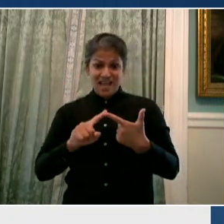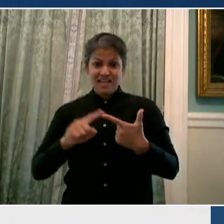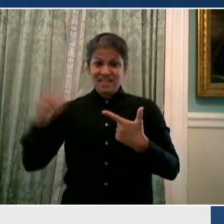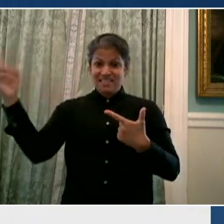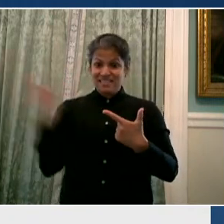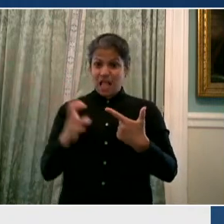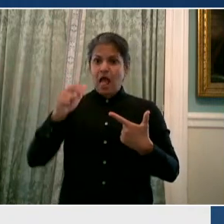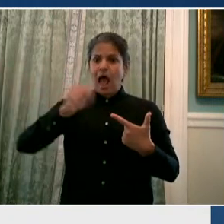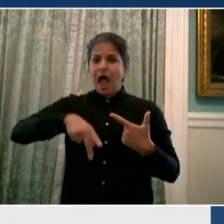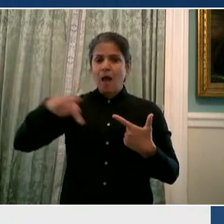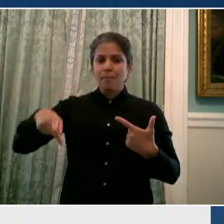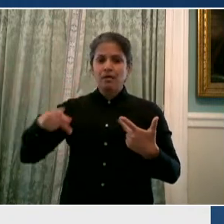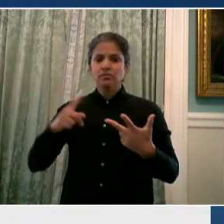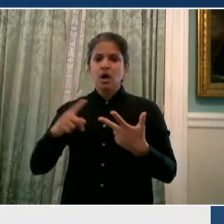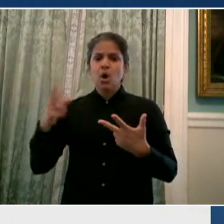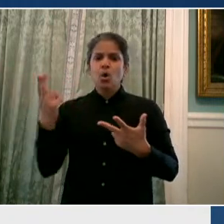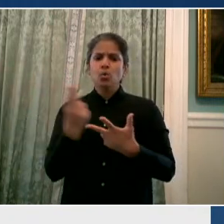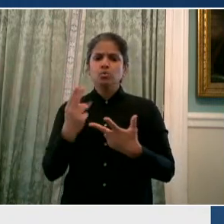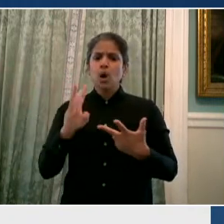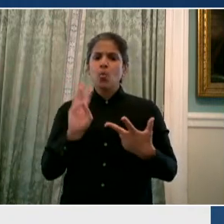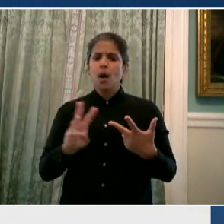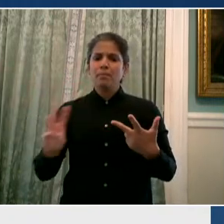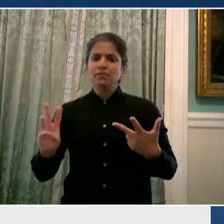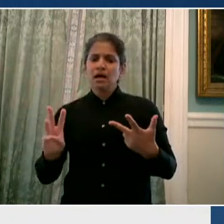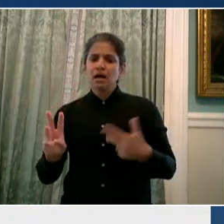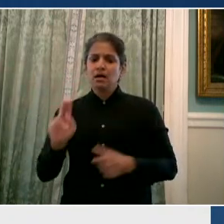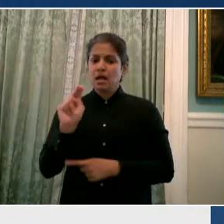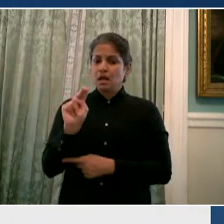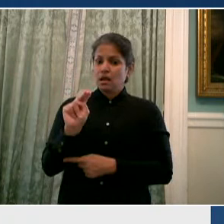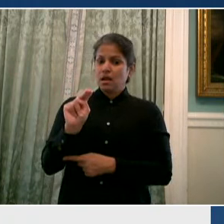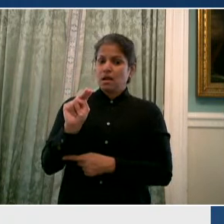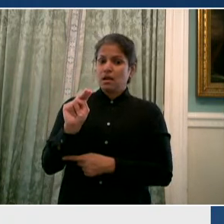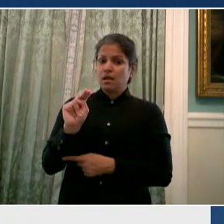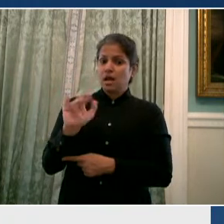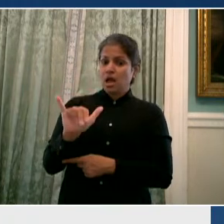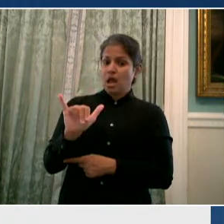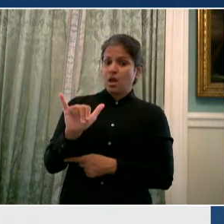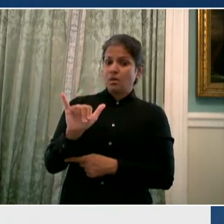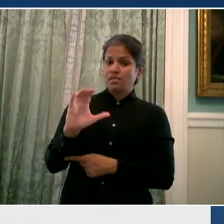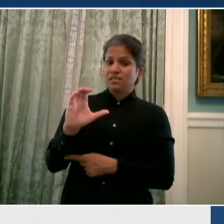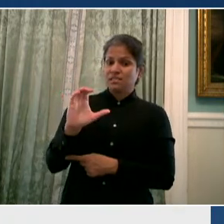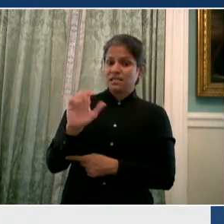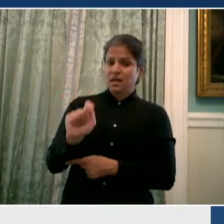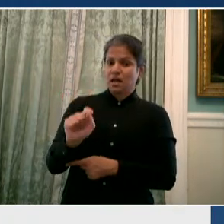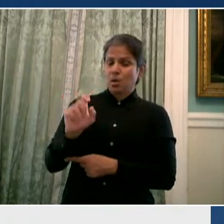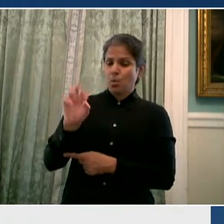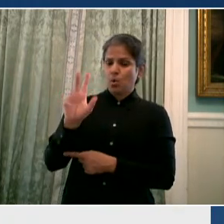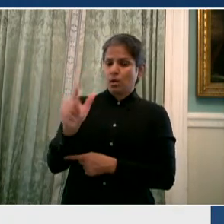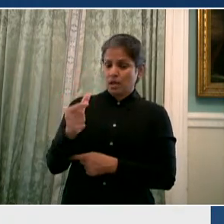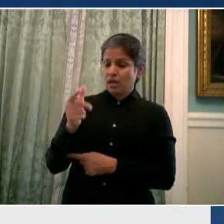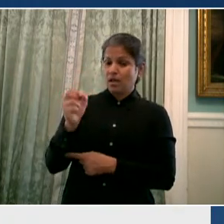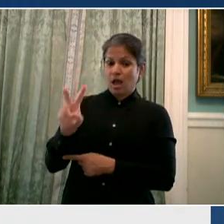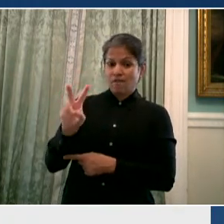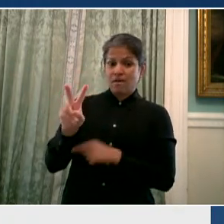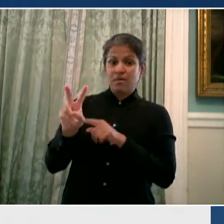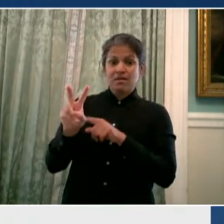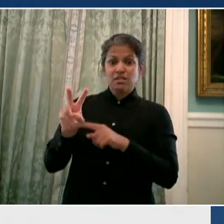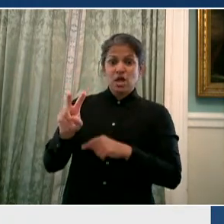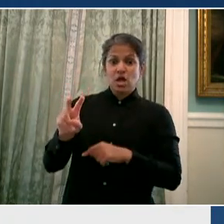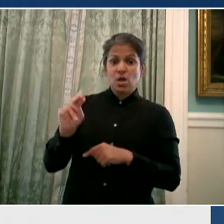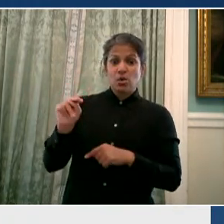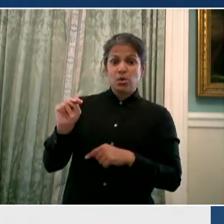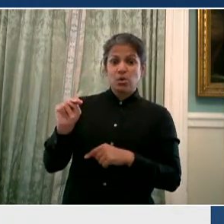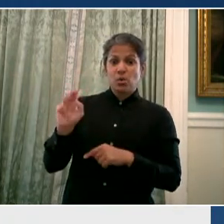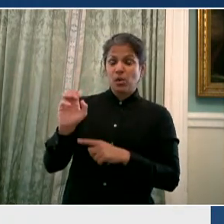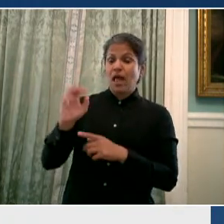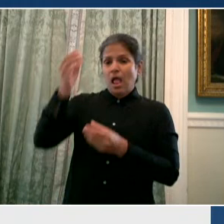nyc.gov/notify. So we started messaging about really, what people need to do, recommendations,